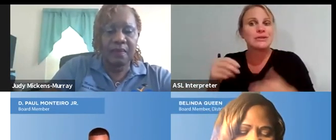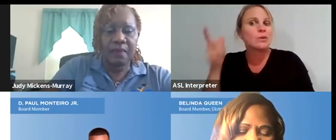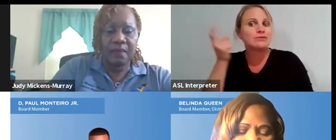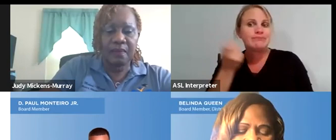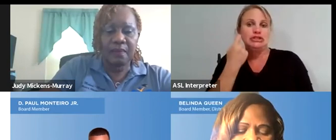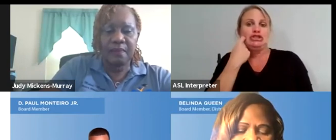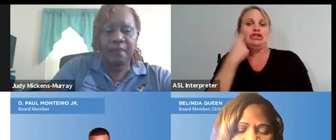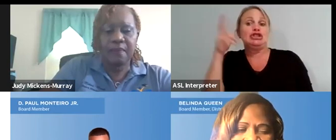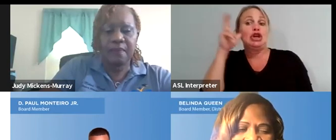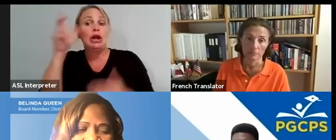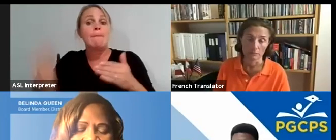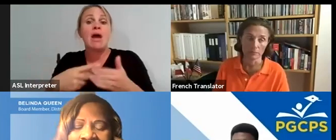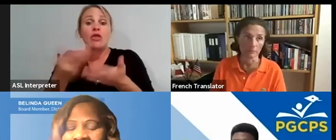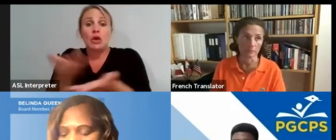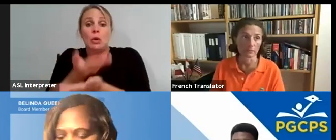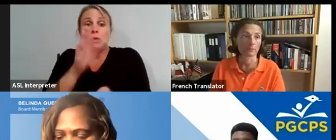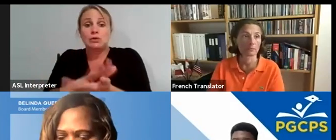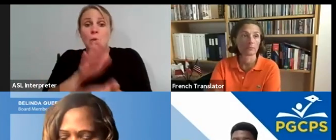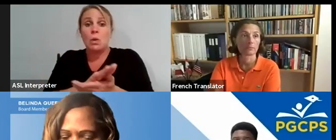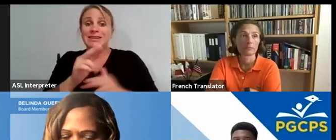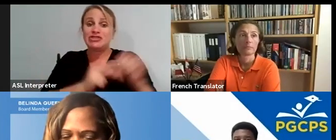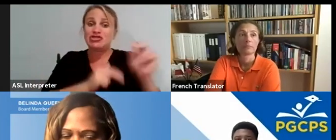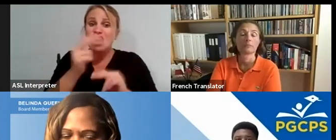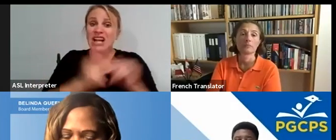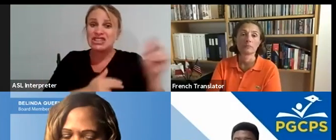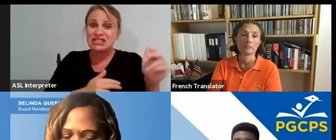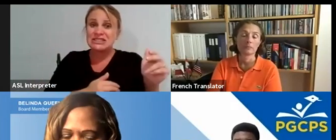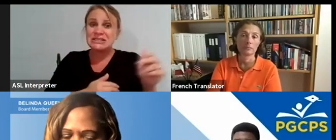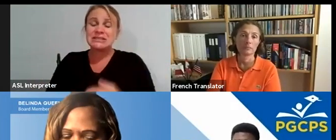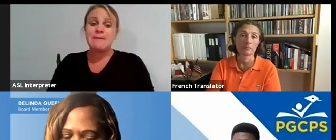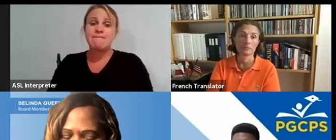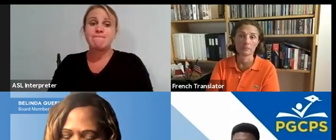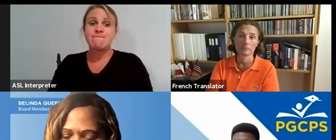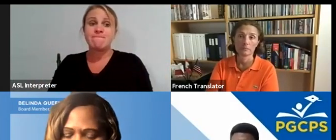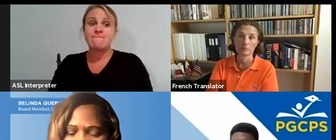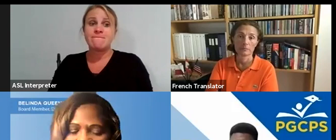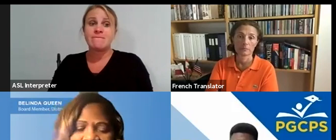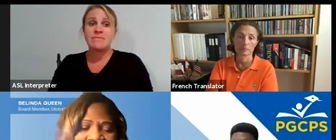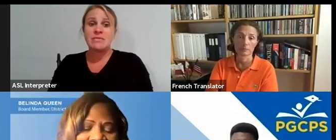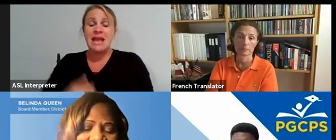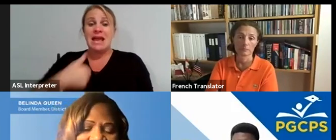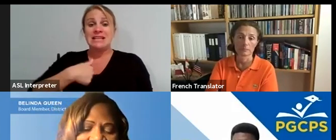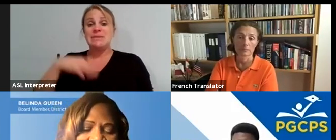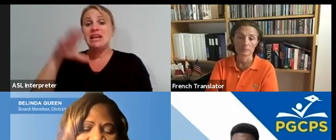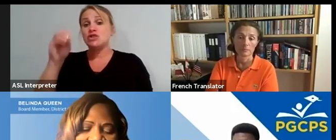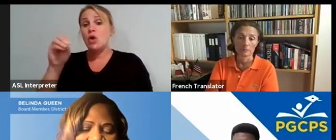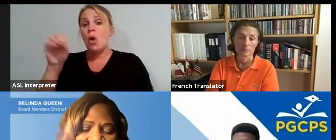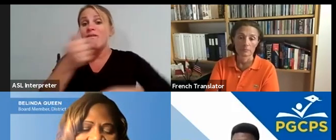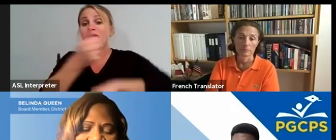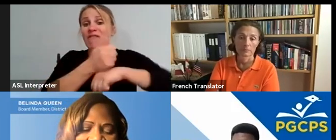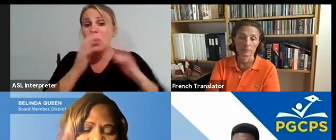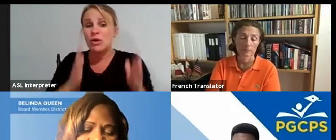school construction, it equates to me just as not even as co-founder of PG Changemakers, but just